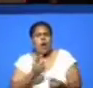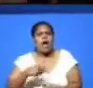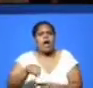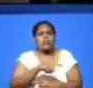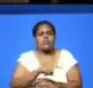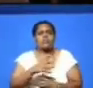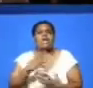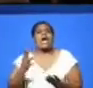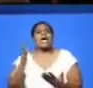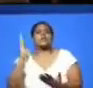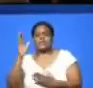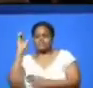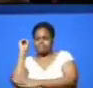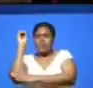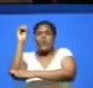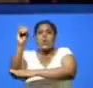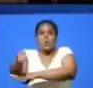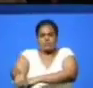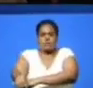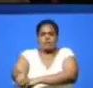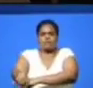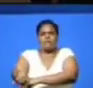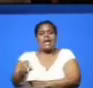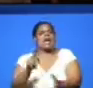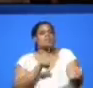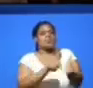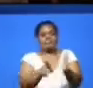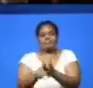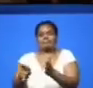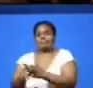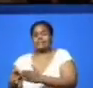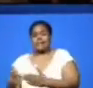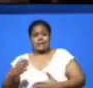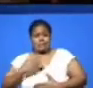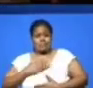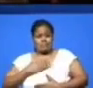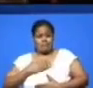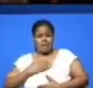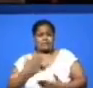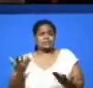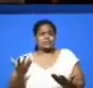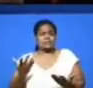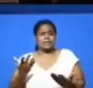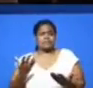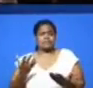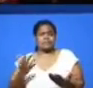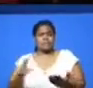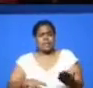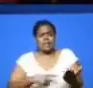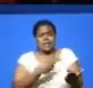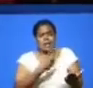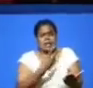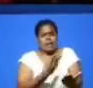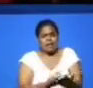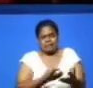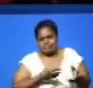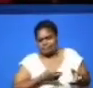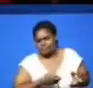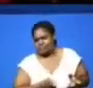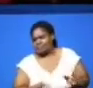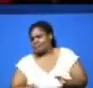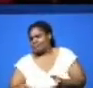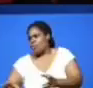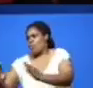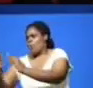shall overcome them and kill them, and their dead bodies shall lie in the street of the great